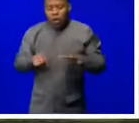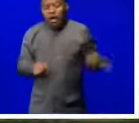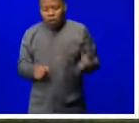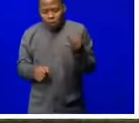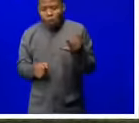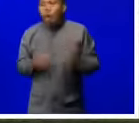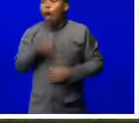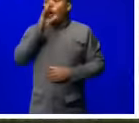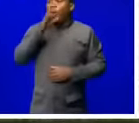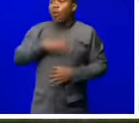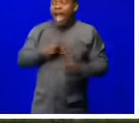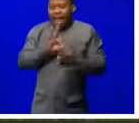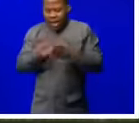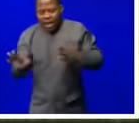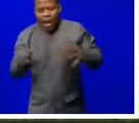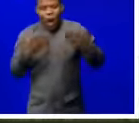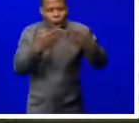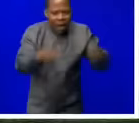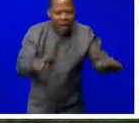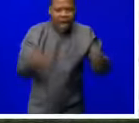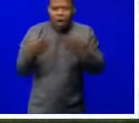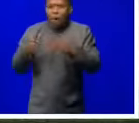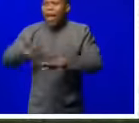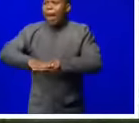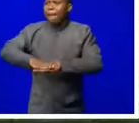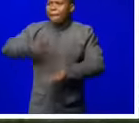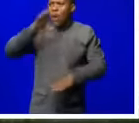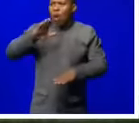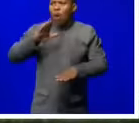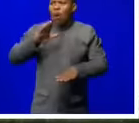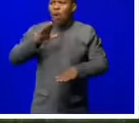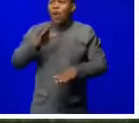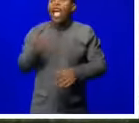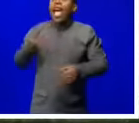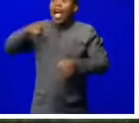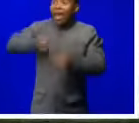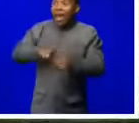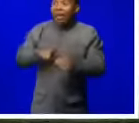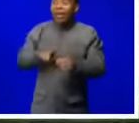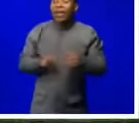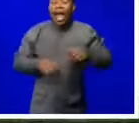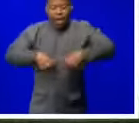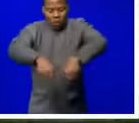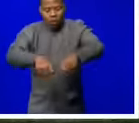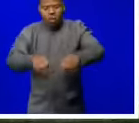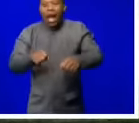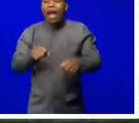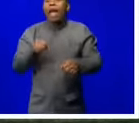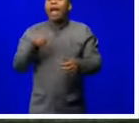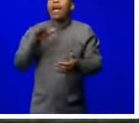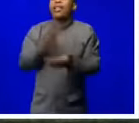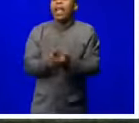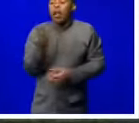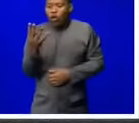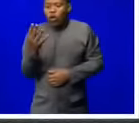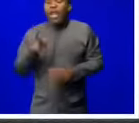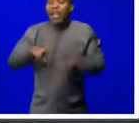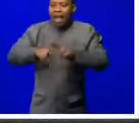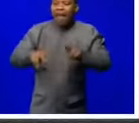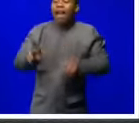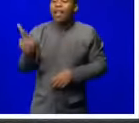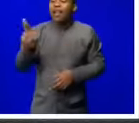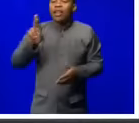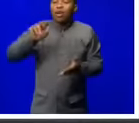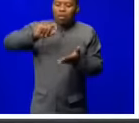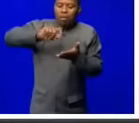water. They also are giving us a loan to get clean water into 14 Kundla areas, as far as I know, also in the Shiselweni area. And